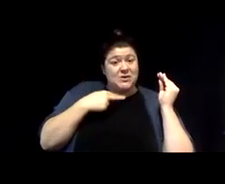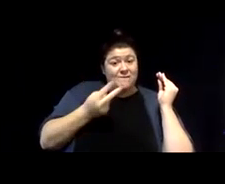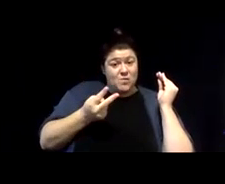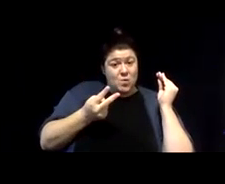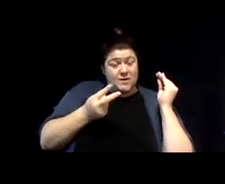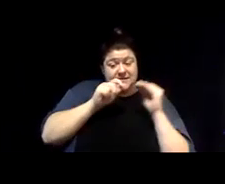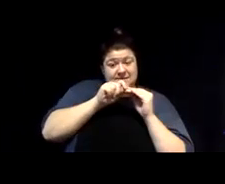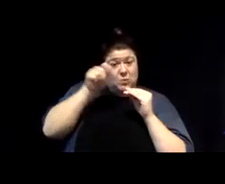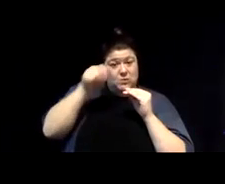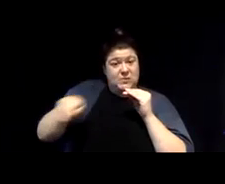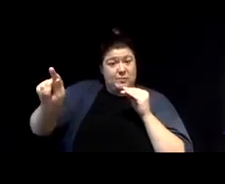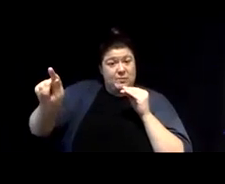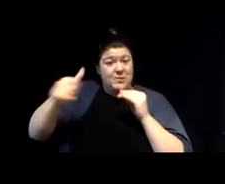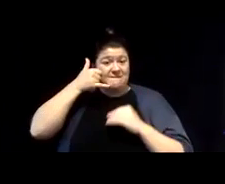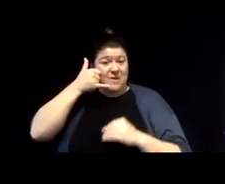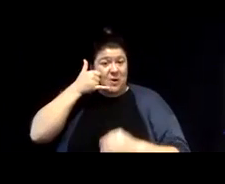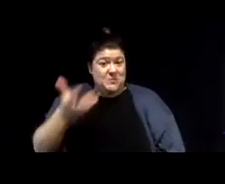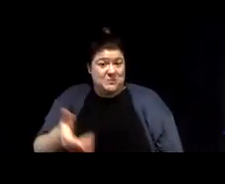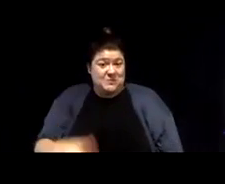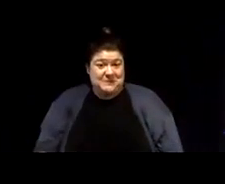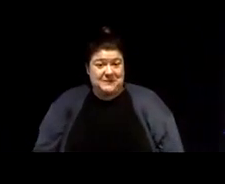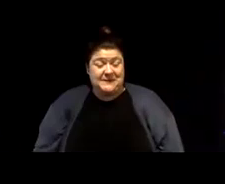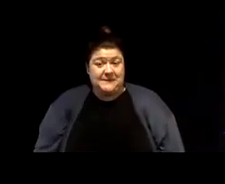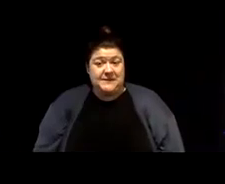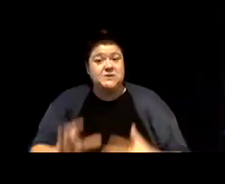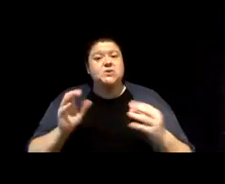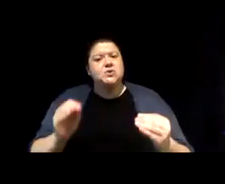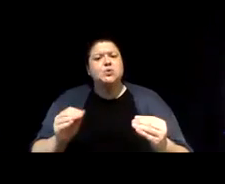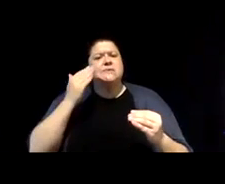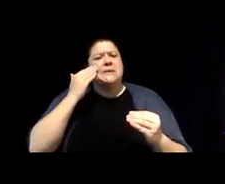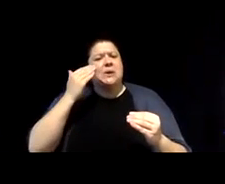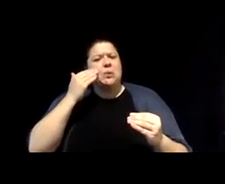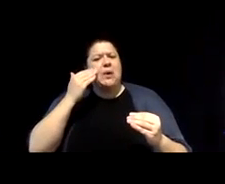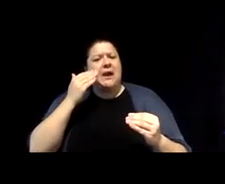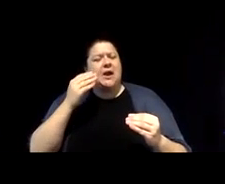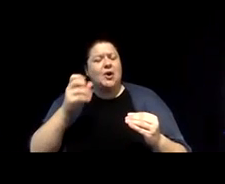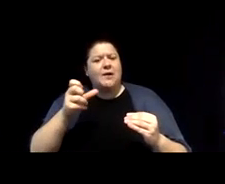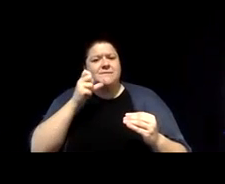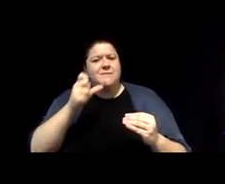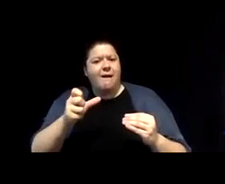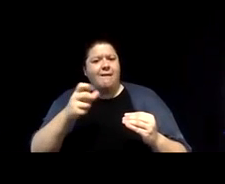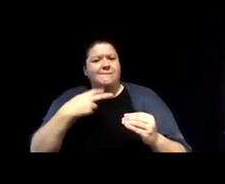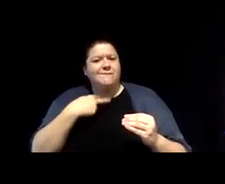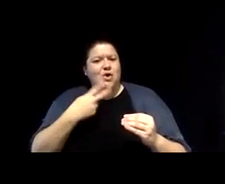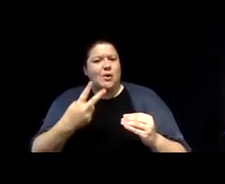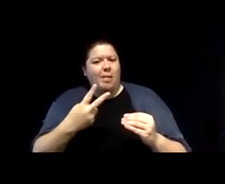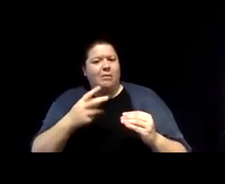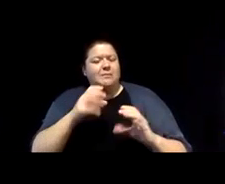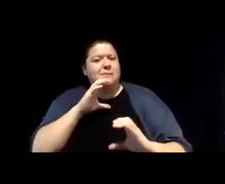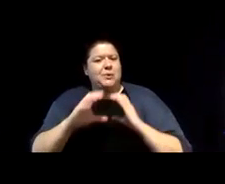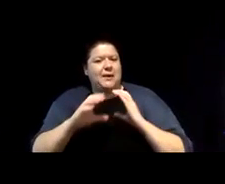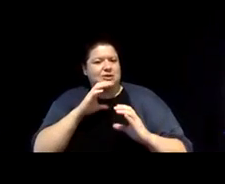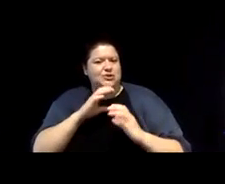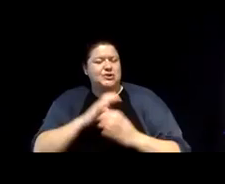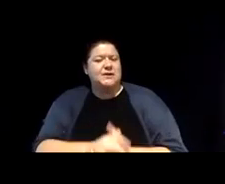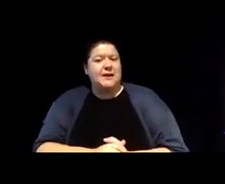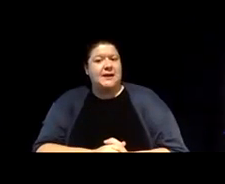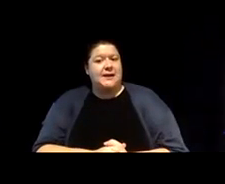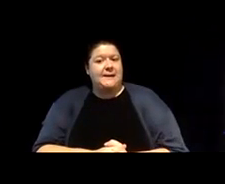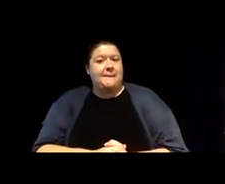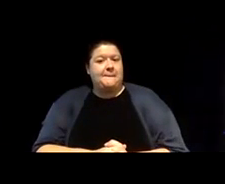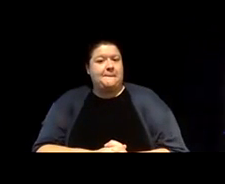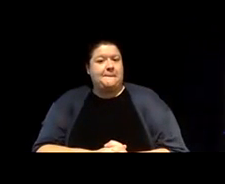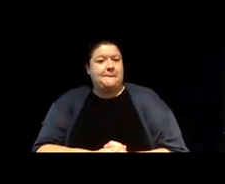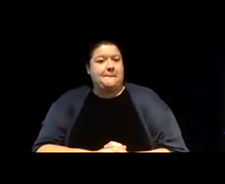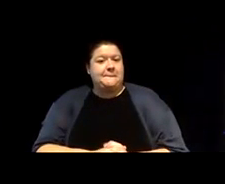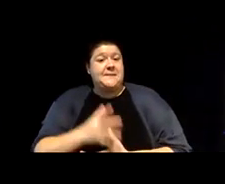through. Okay, so just be aware that of nonverbal communication, as well as